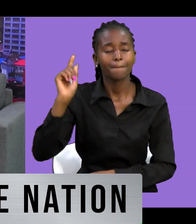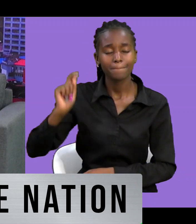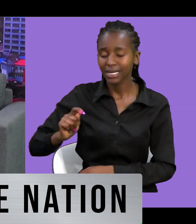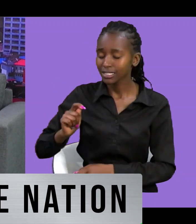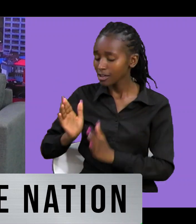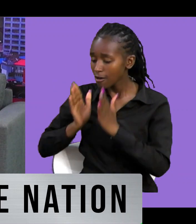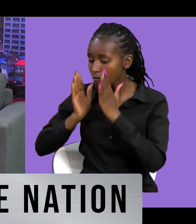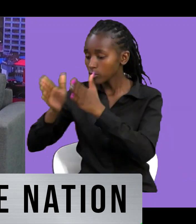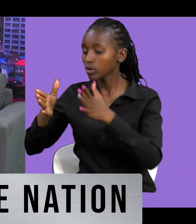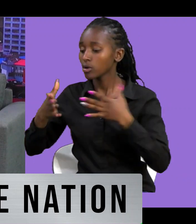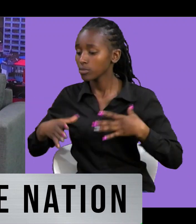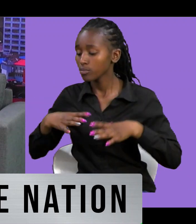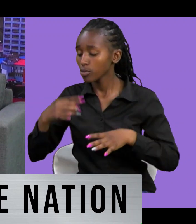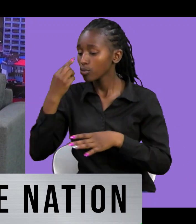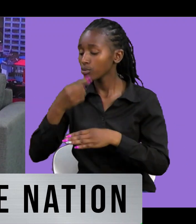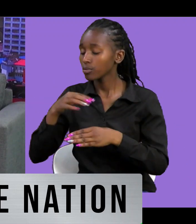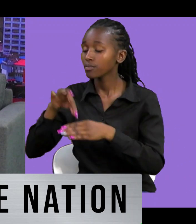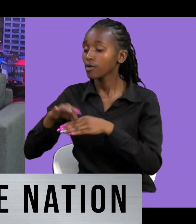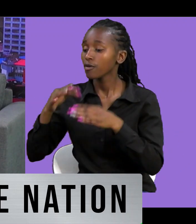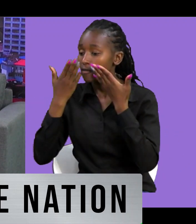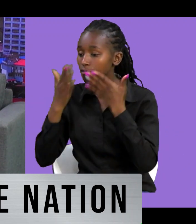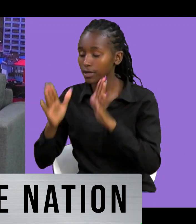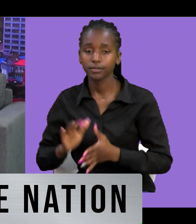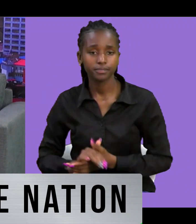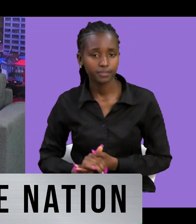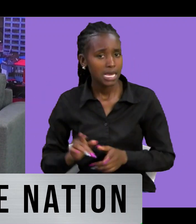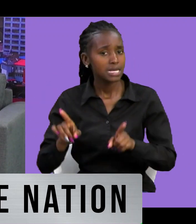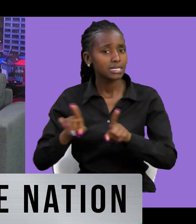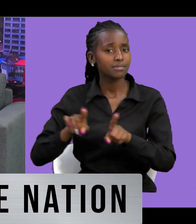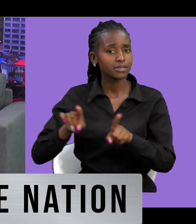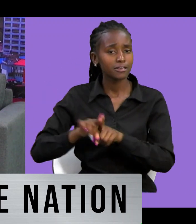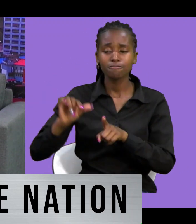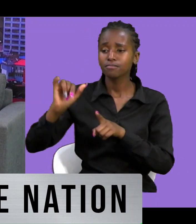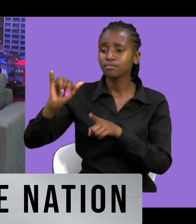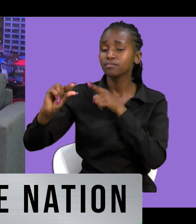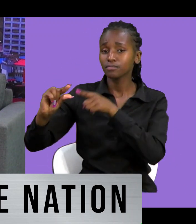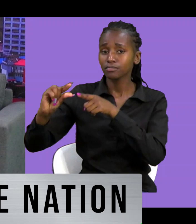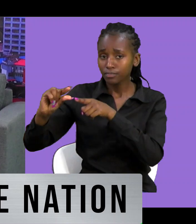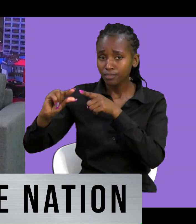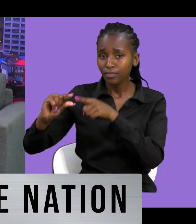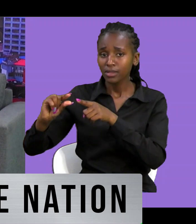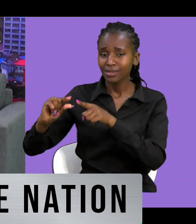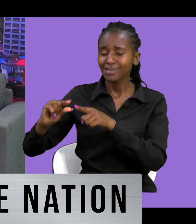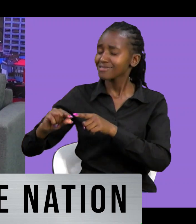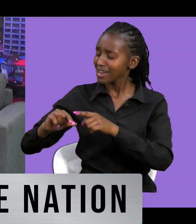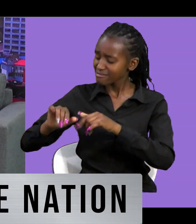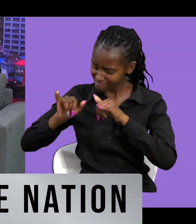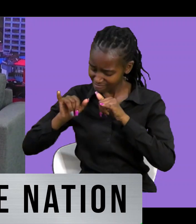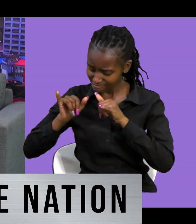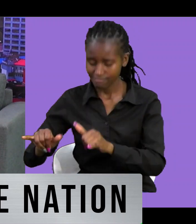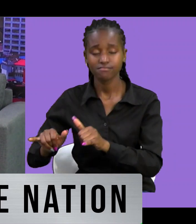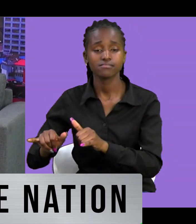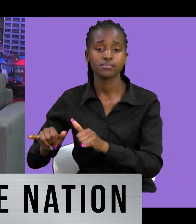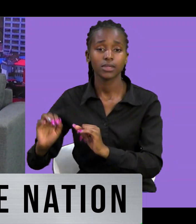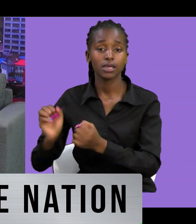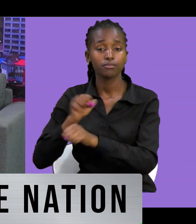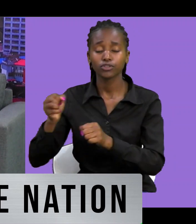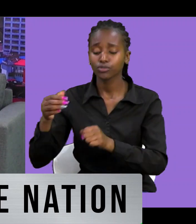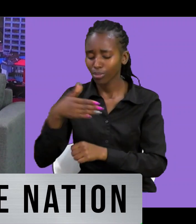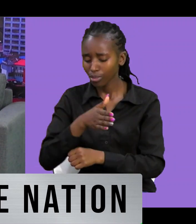suffering. Right. And I love the fact that she has stood her ground, and that